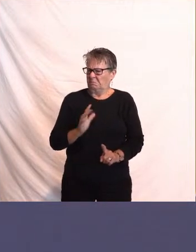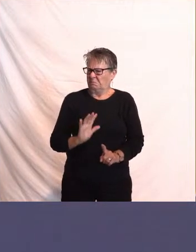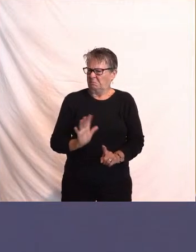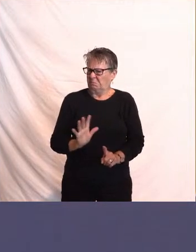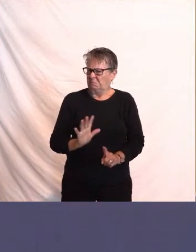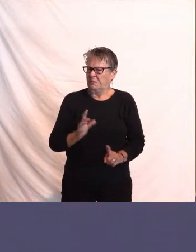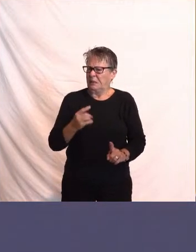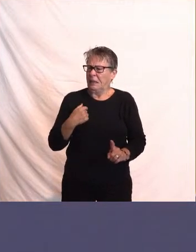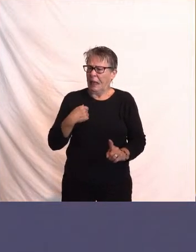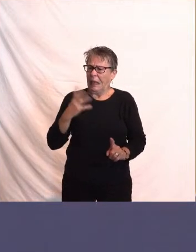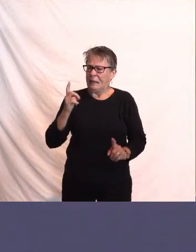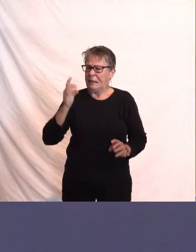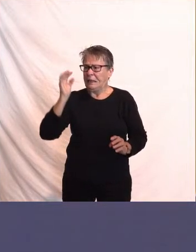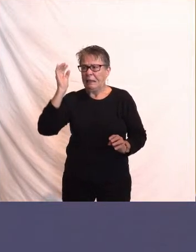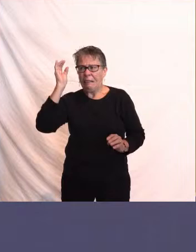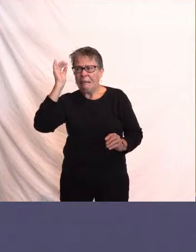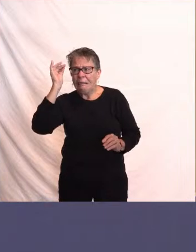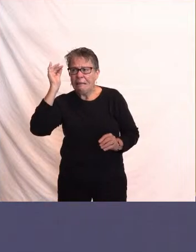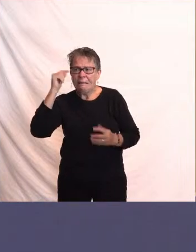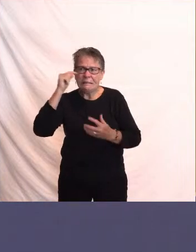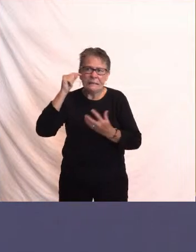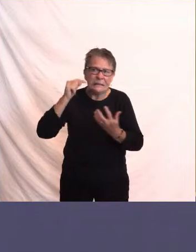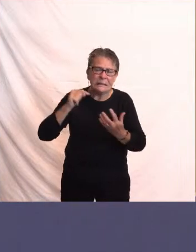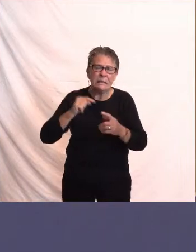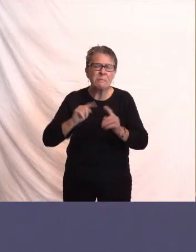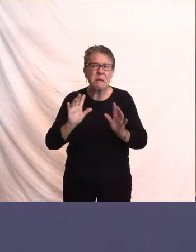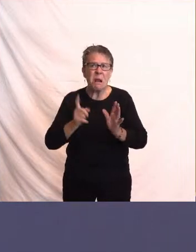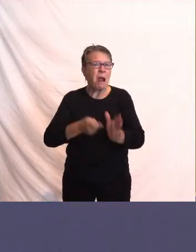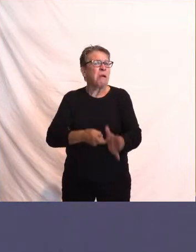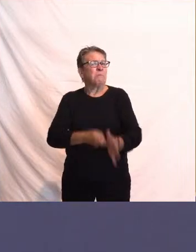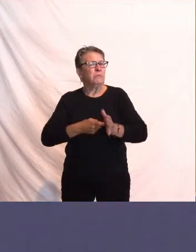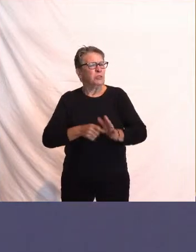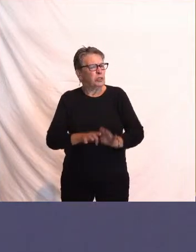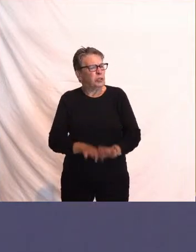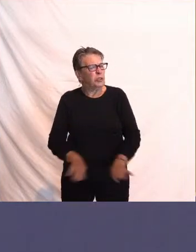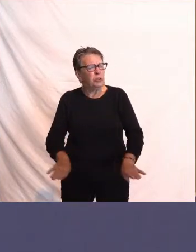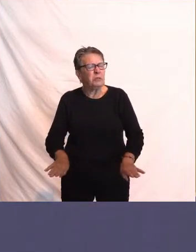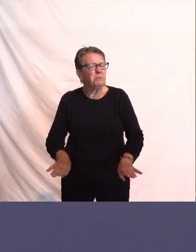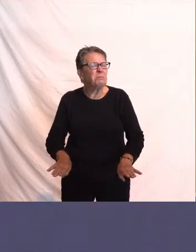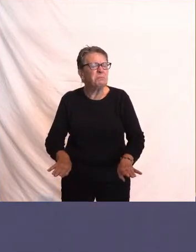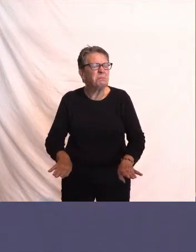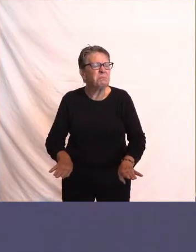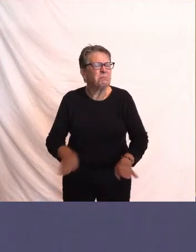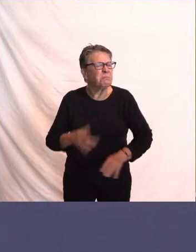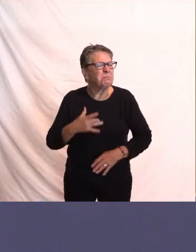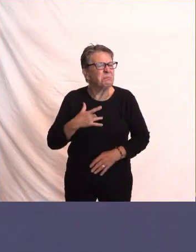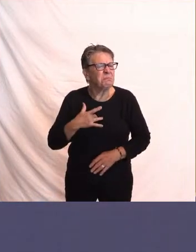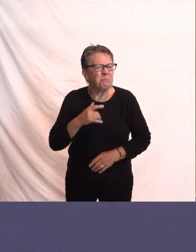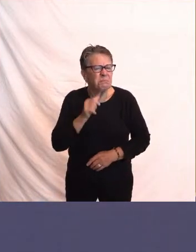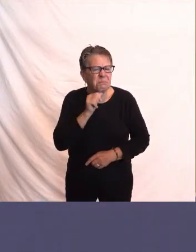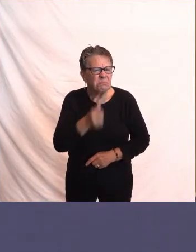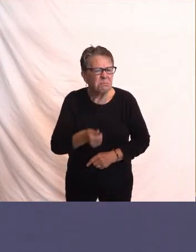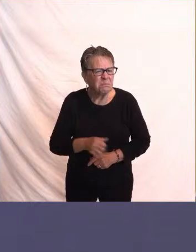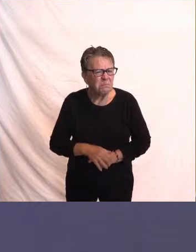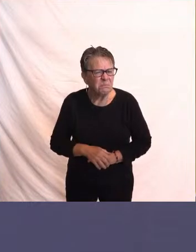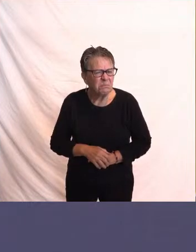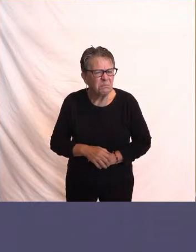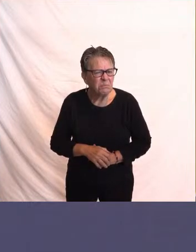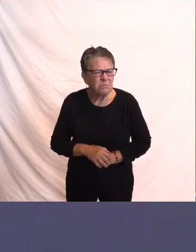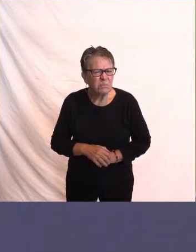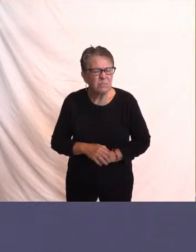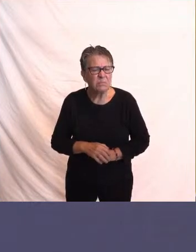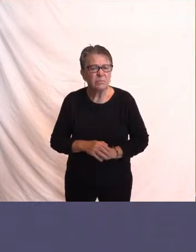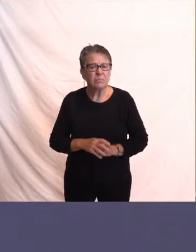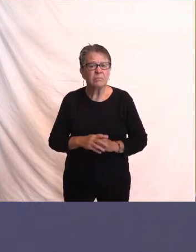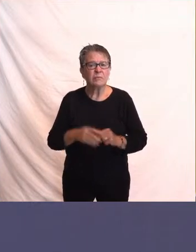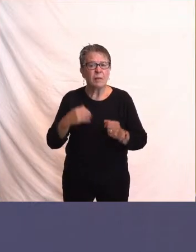And as we do, across the board here, we think we've got the right package for school in place. We also acknowledge